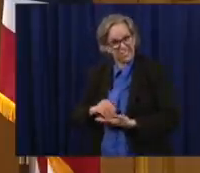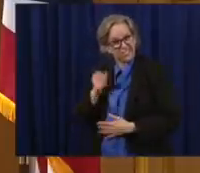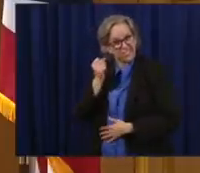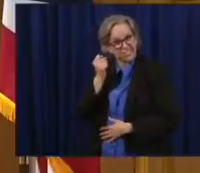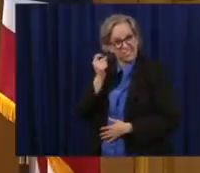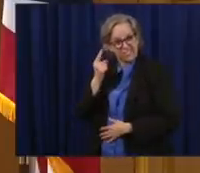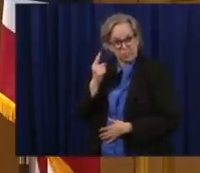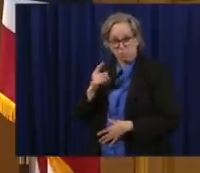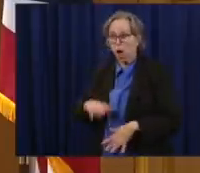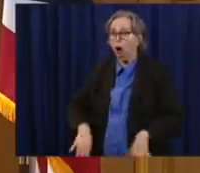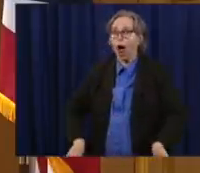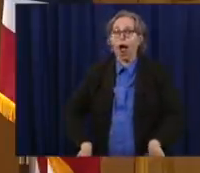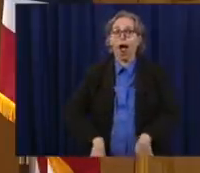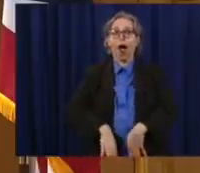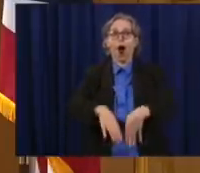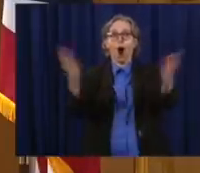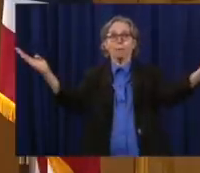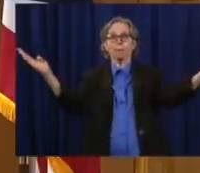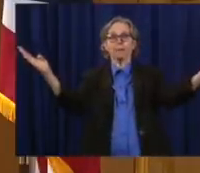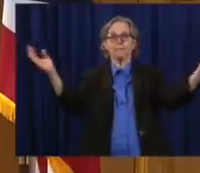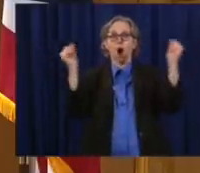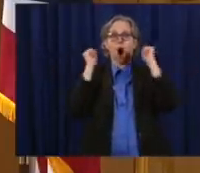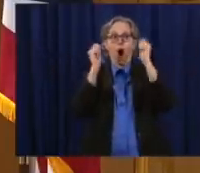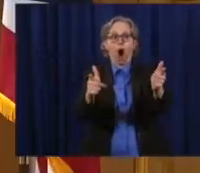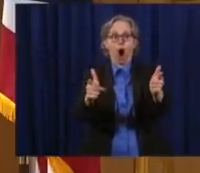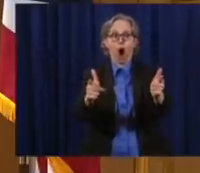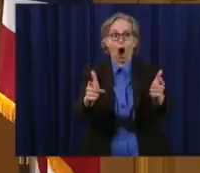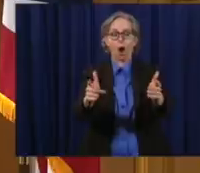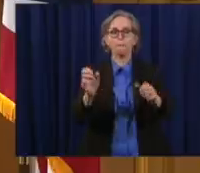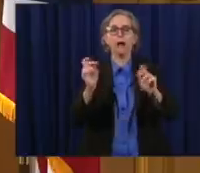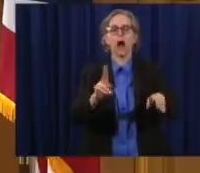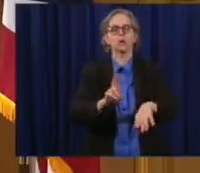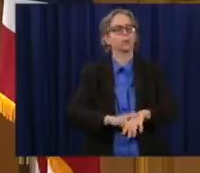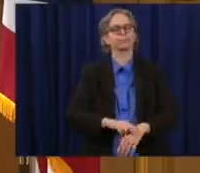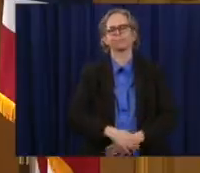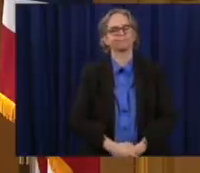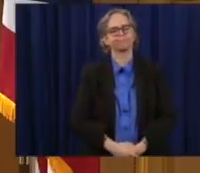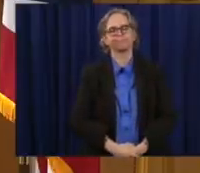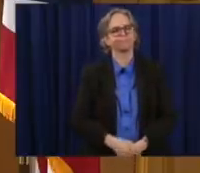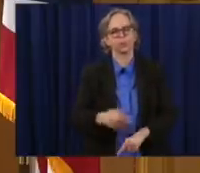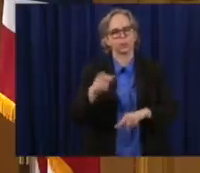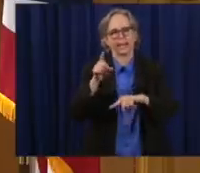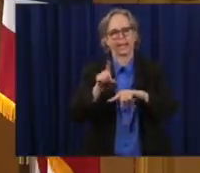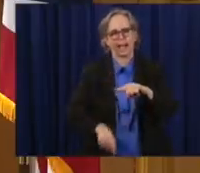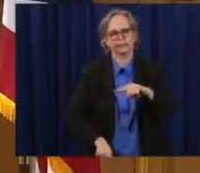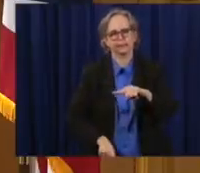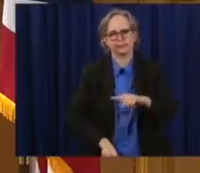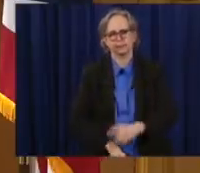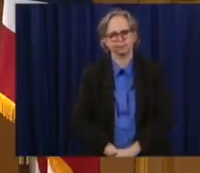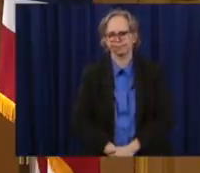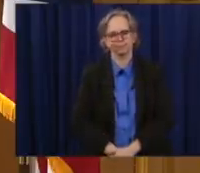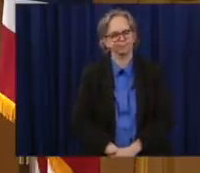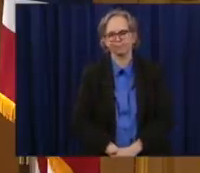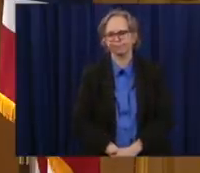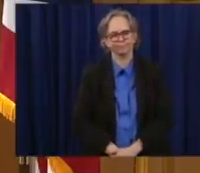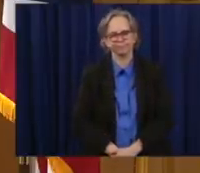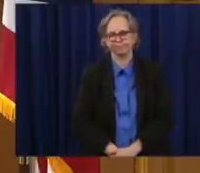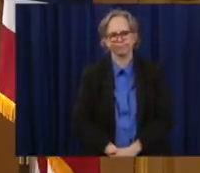open the door and we're all back to where we were, because we can't go back to where we were. We can't go back to where we were until this